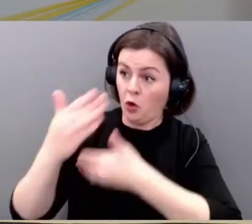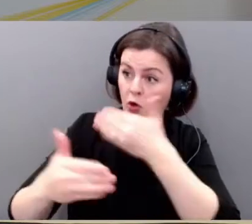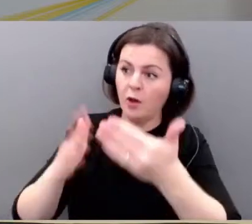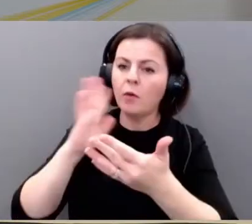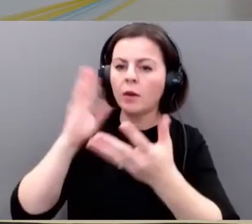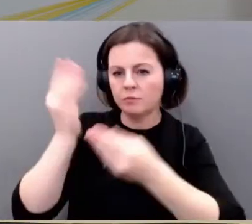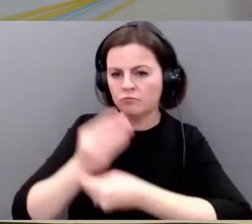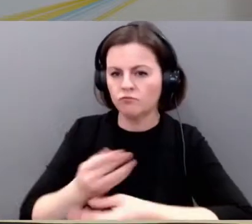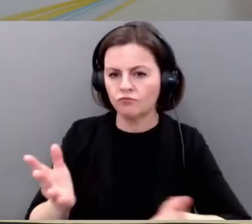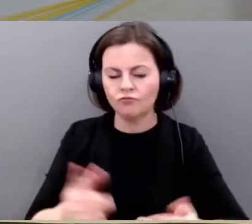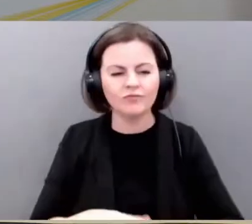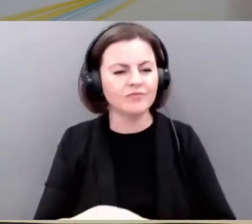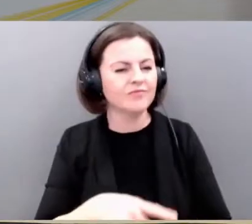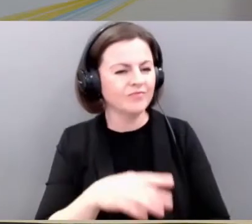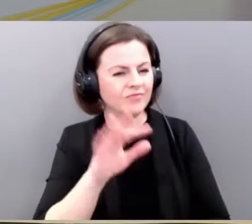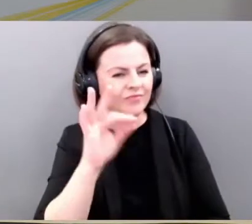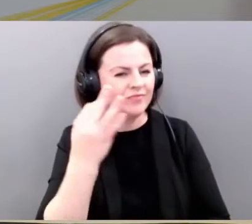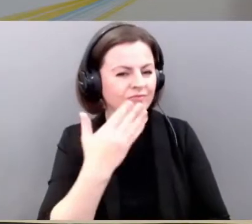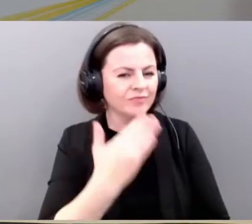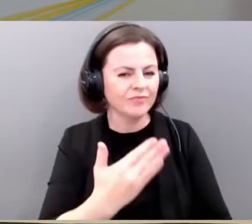Parfait, merci beaucoup. Okay, merci.